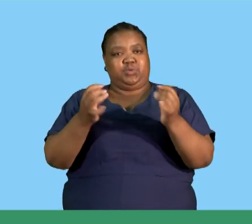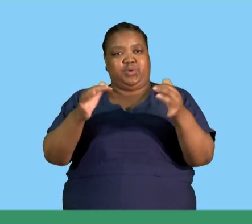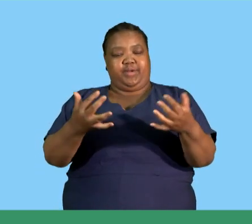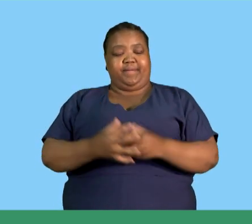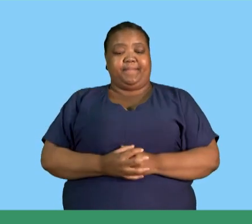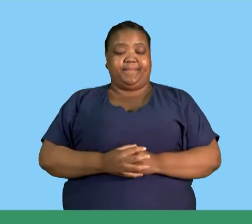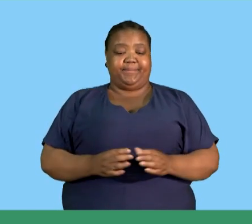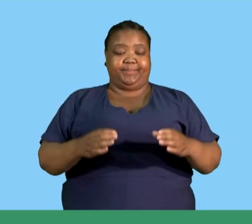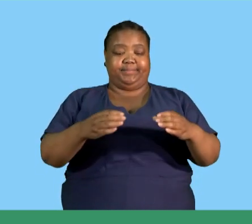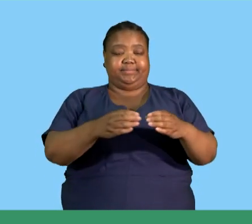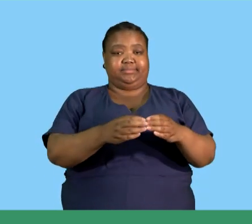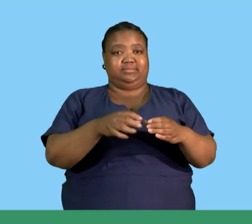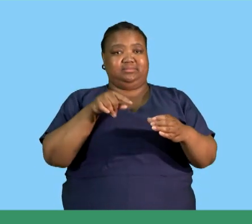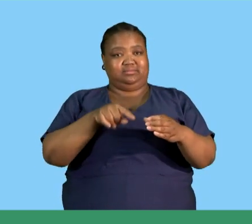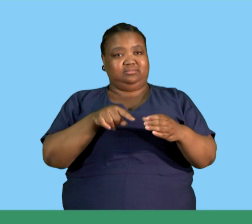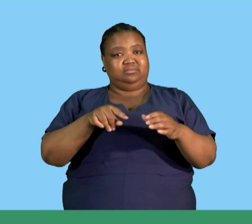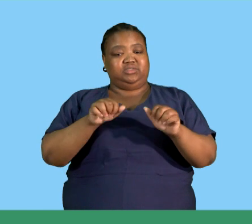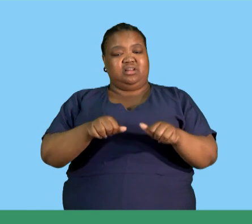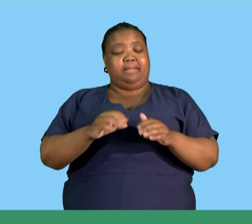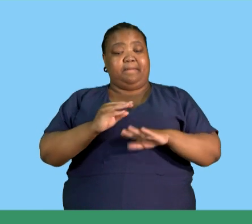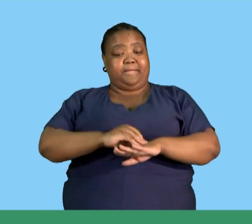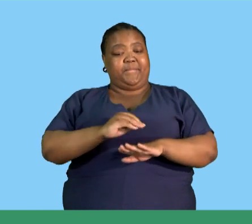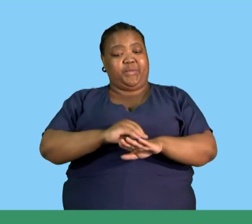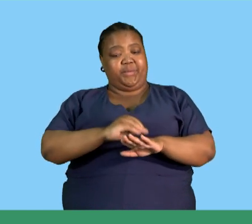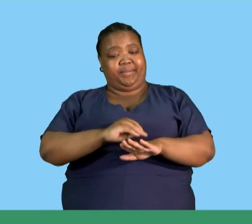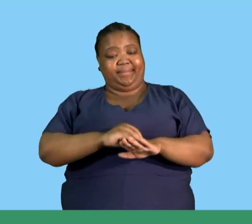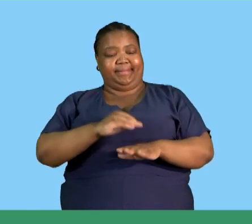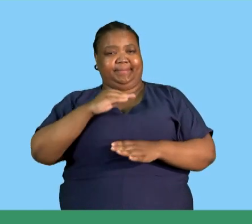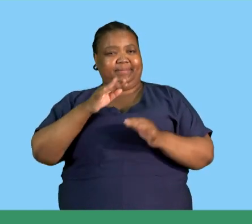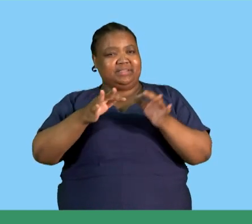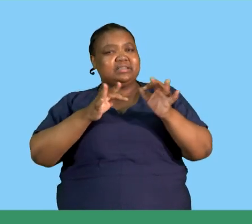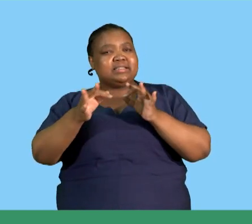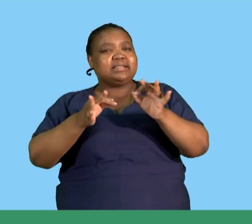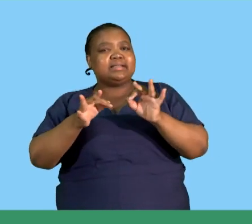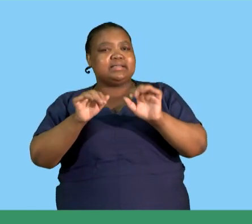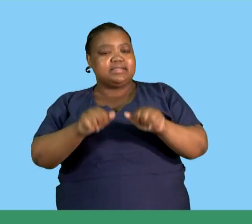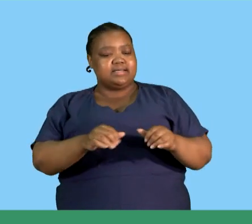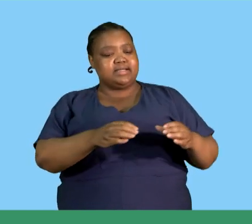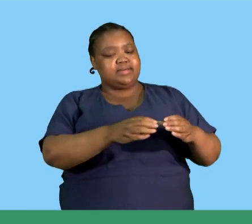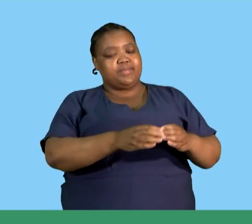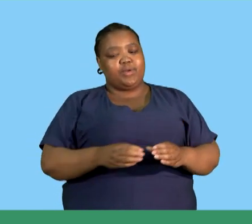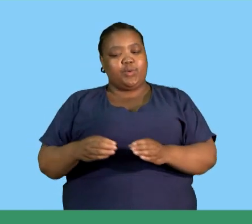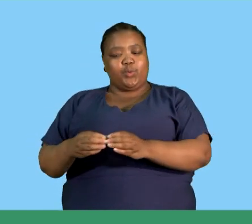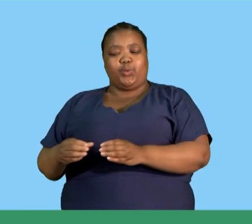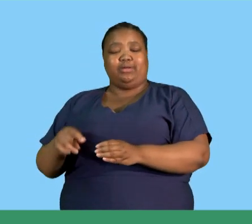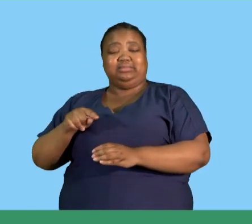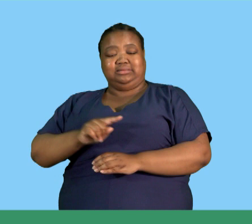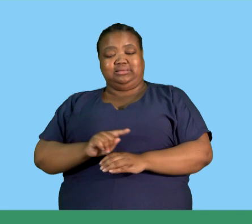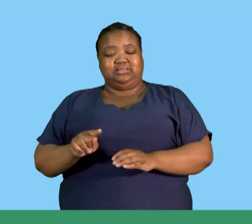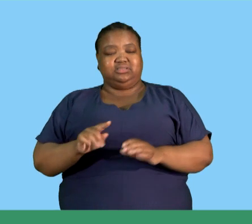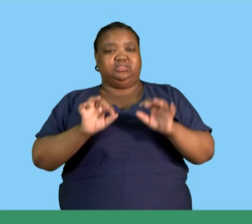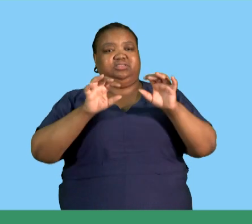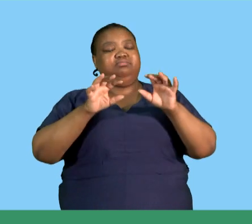Right. It encourages groups to clearly define the problem so that all small groups can work on the